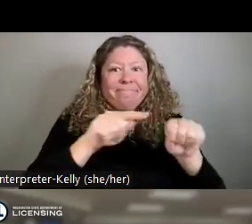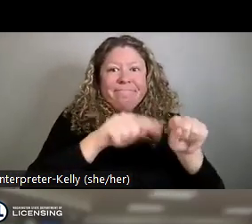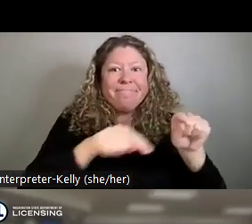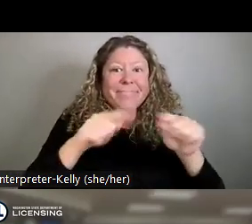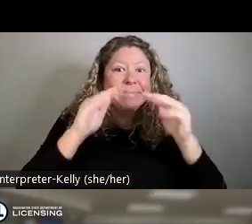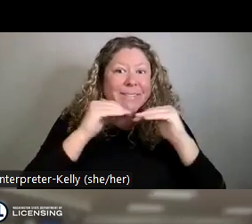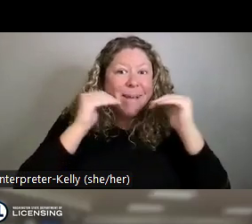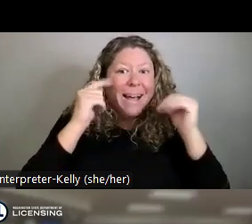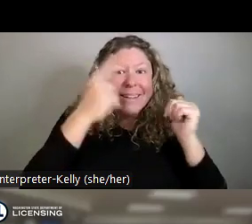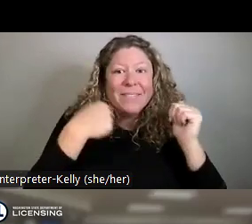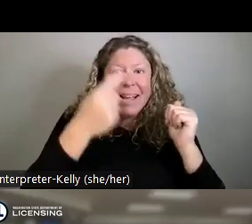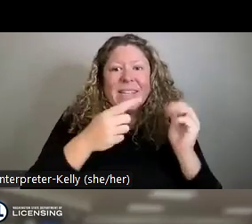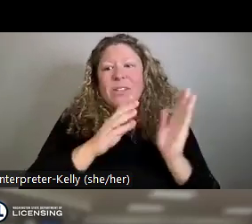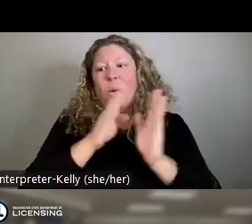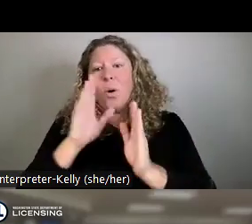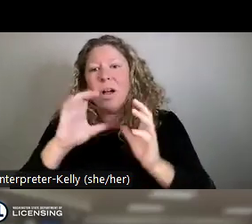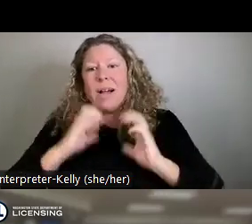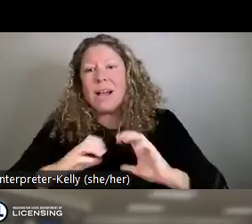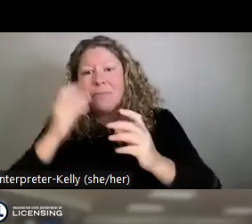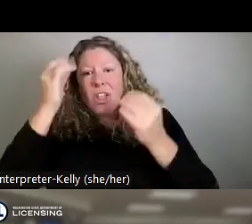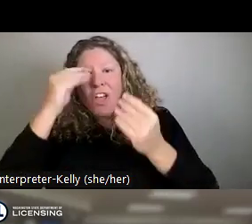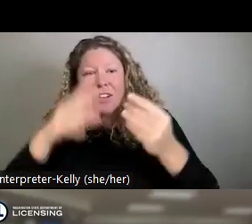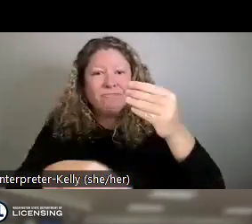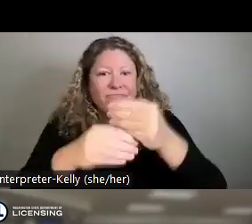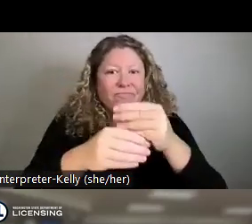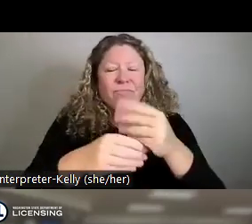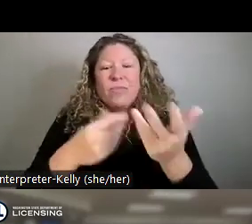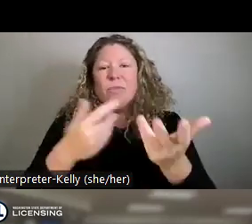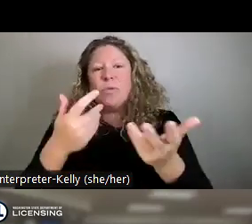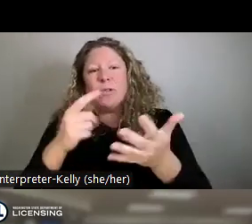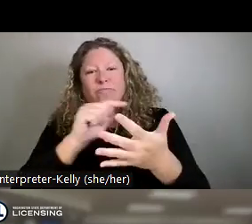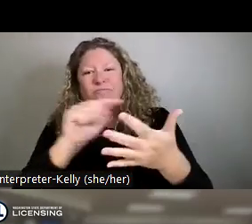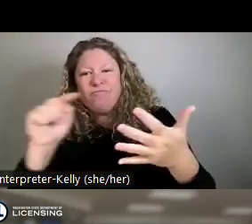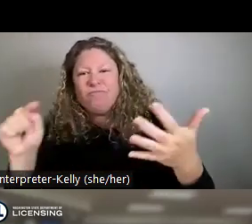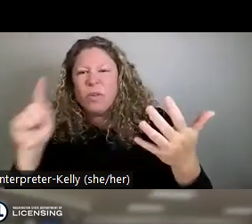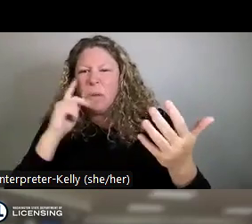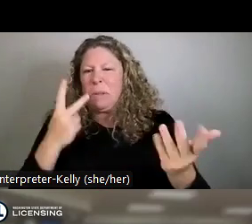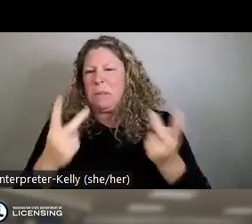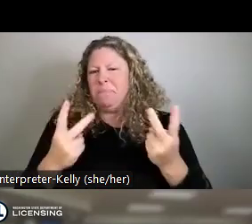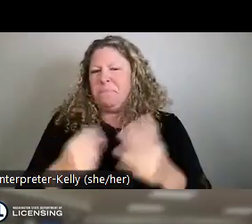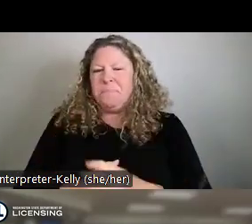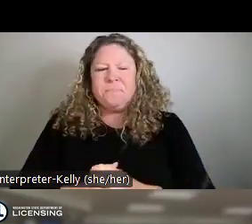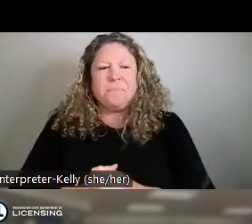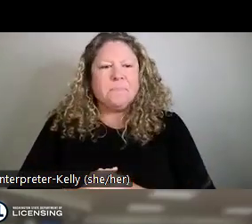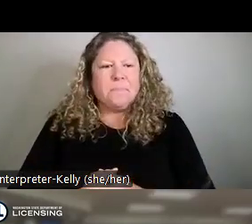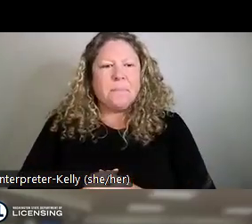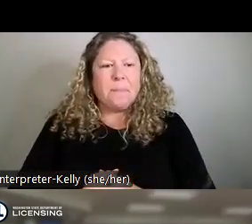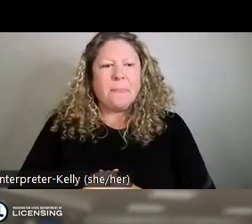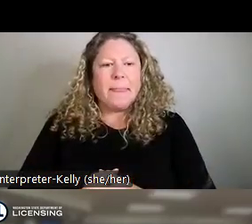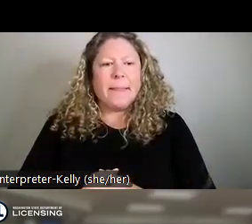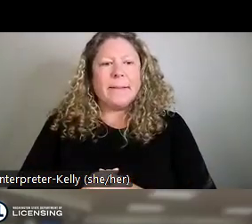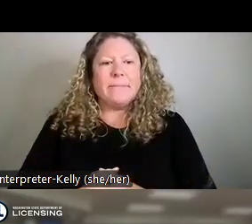or emotions as they're going through all of those steps of the journey. And lastly, customer journey maps are